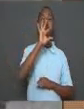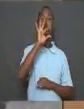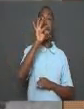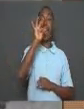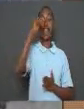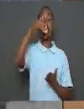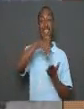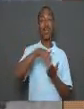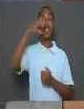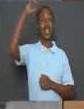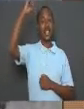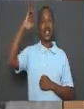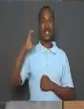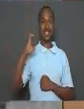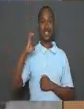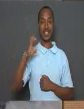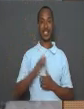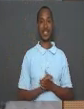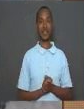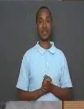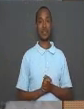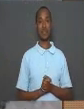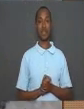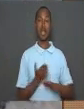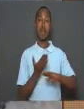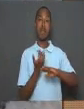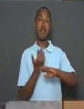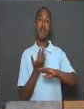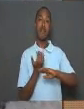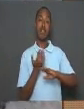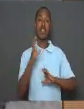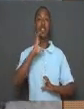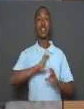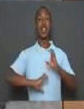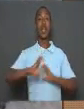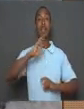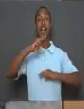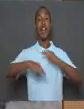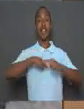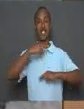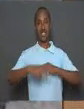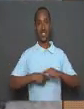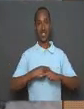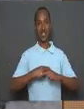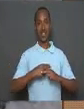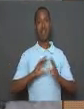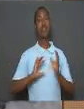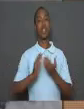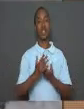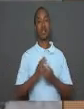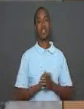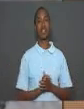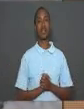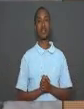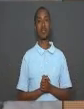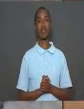9,000 degrees Celsius before the chemical reaction takes place.